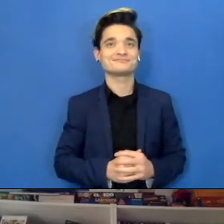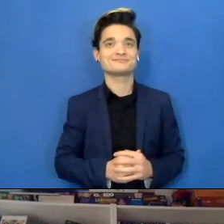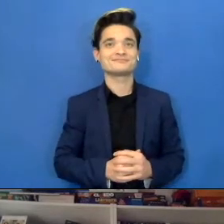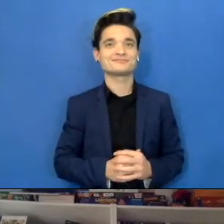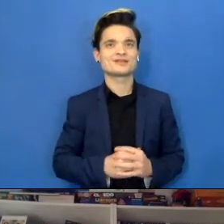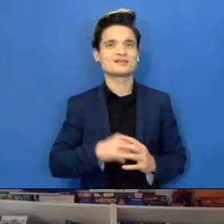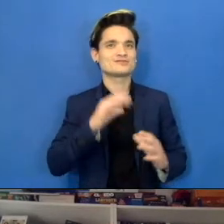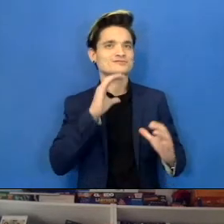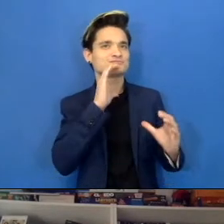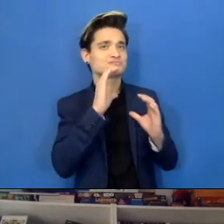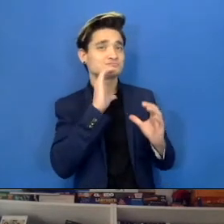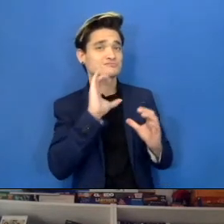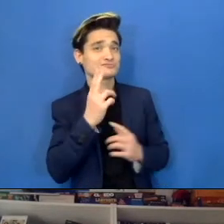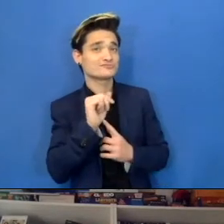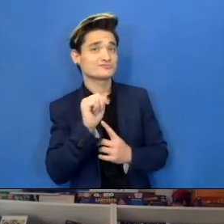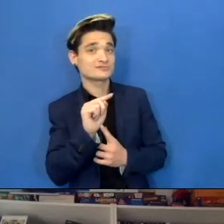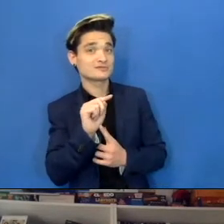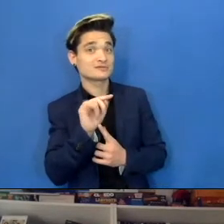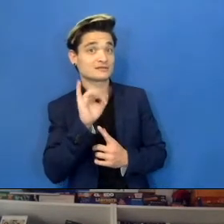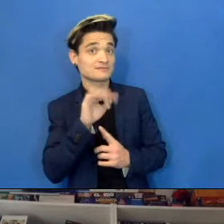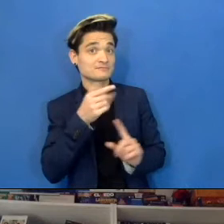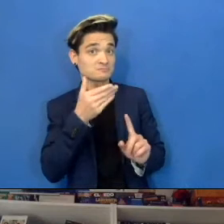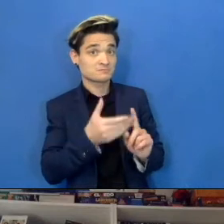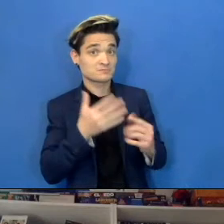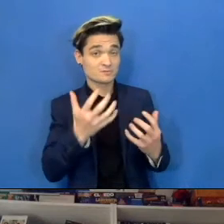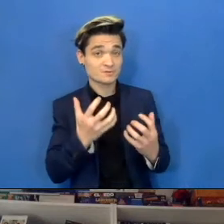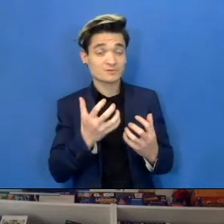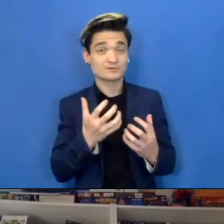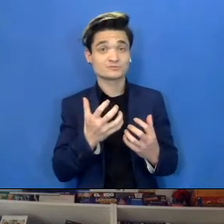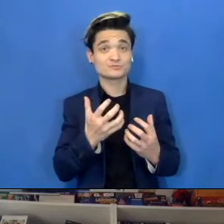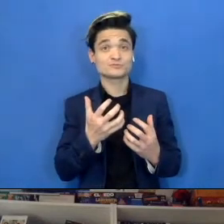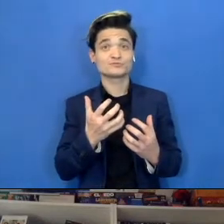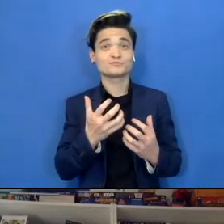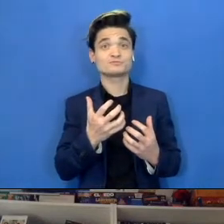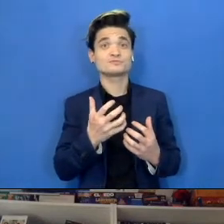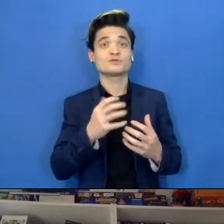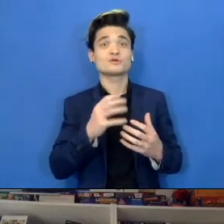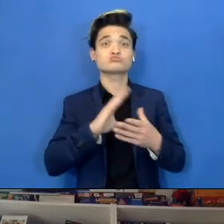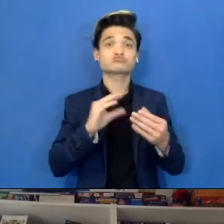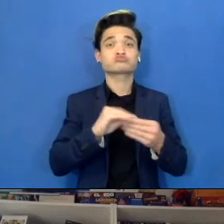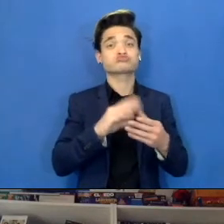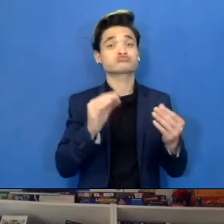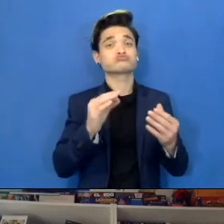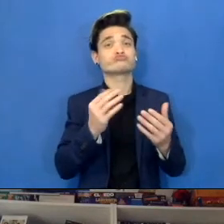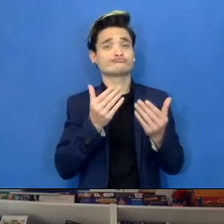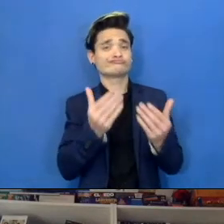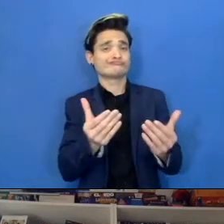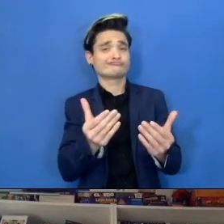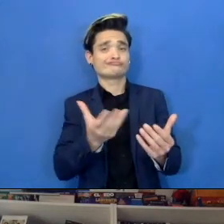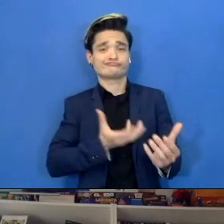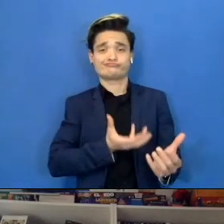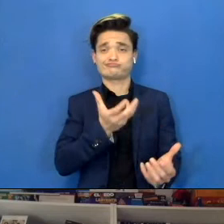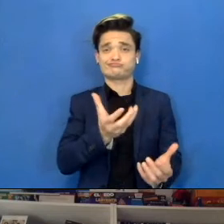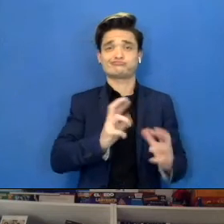to make a comment or ask a question, please feel free. This is what I'm here for. This is what I want to do. I